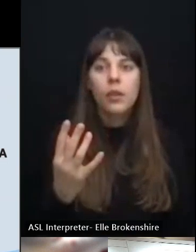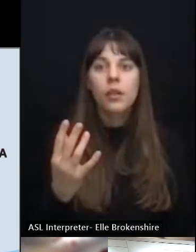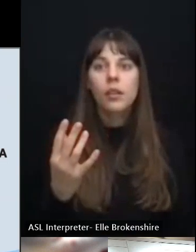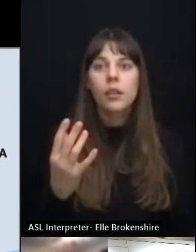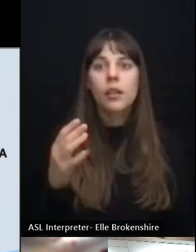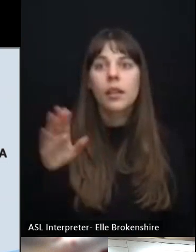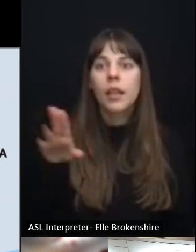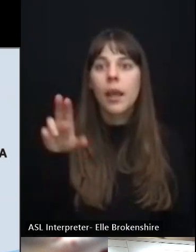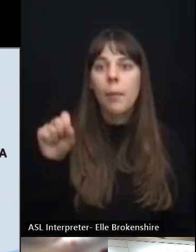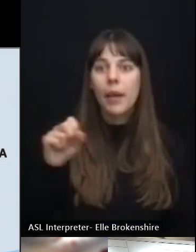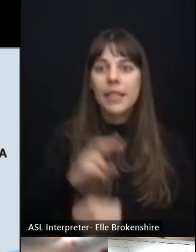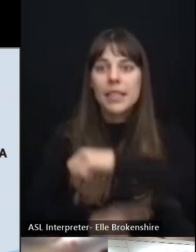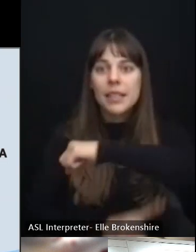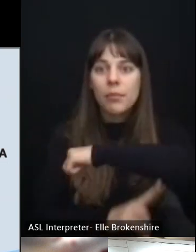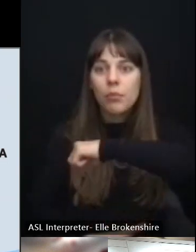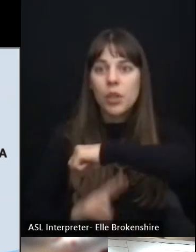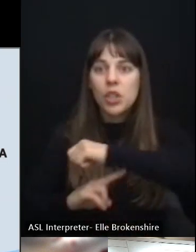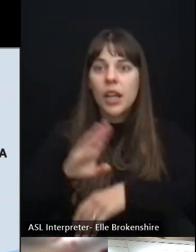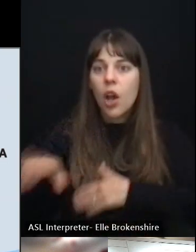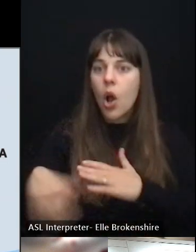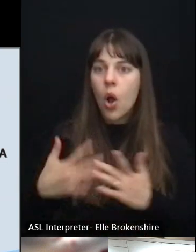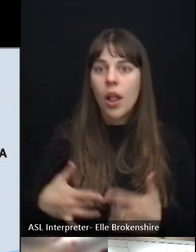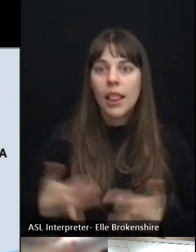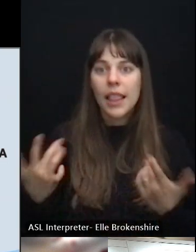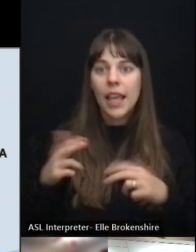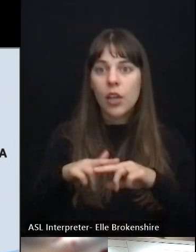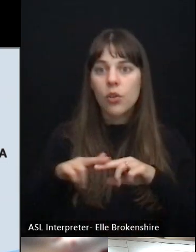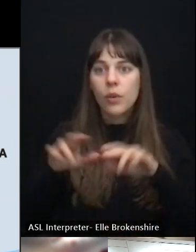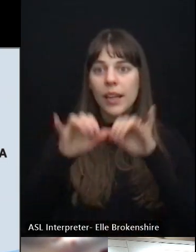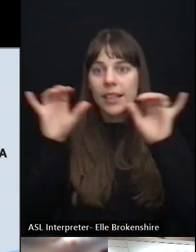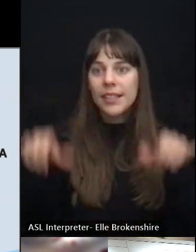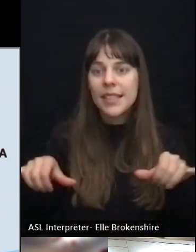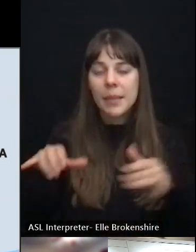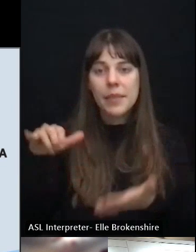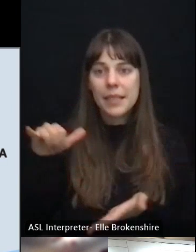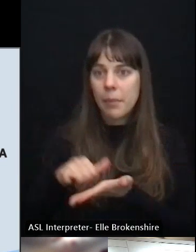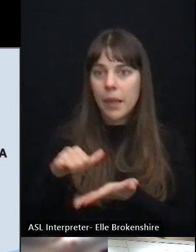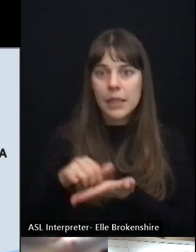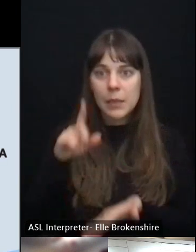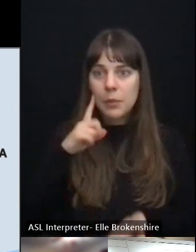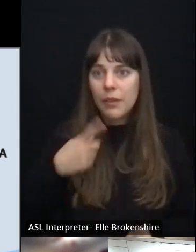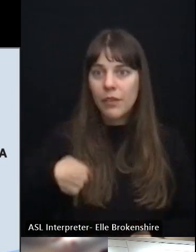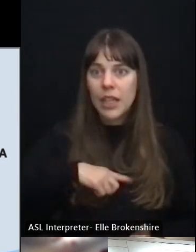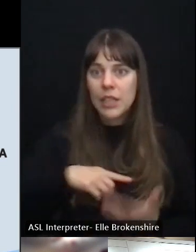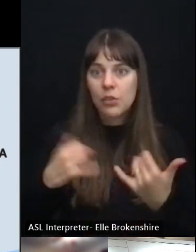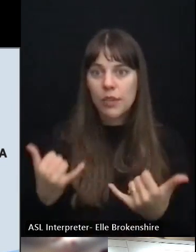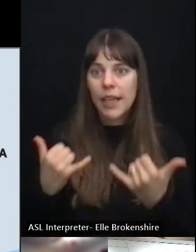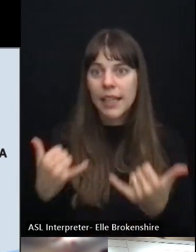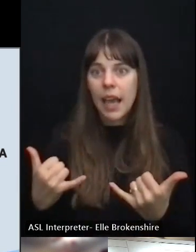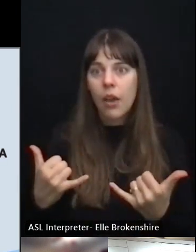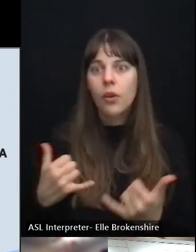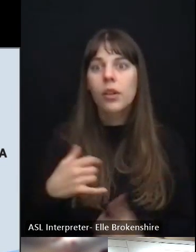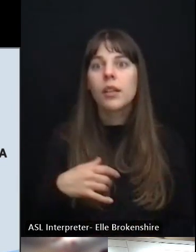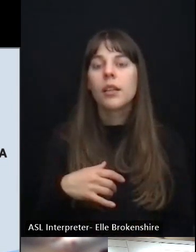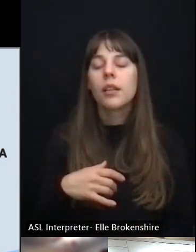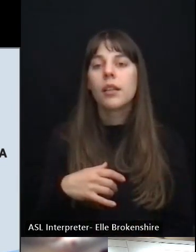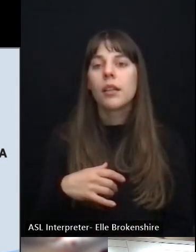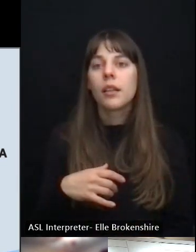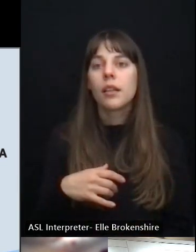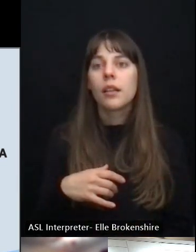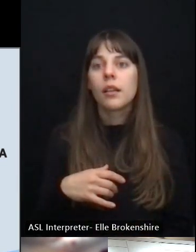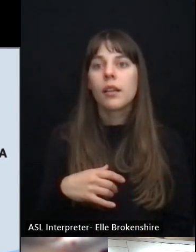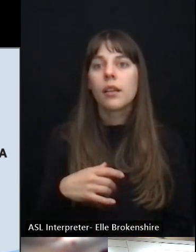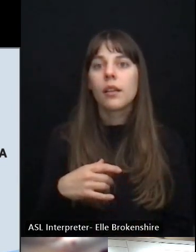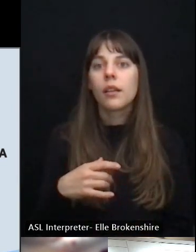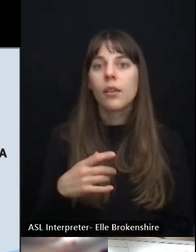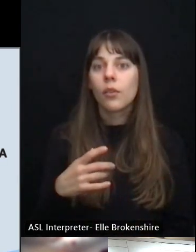bus bridging all of the light rail system is pretty impossible for us right now. In addition